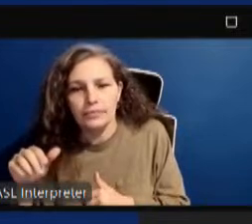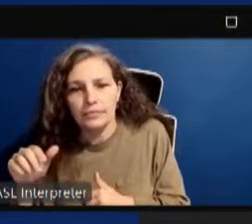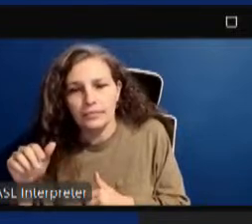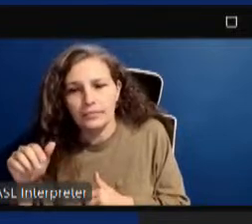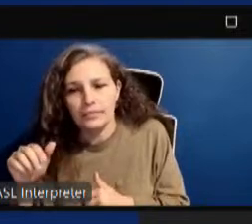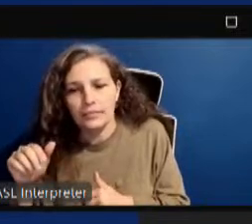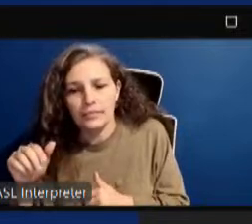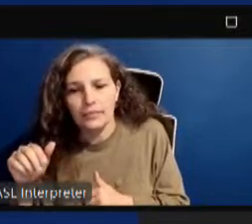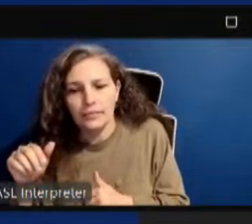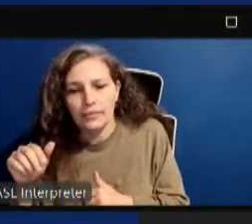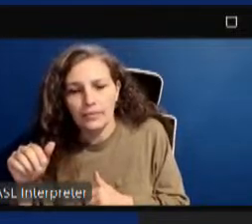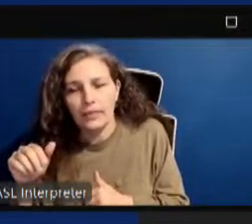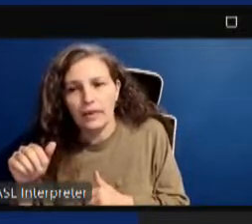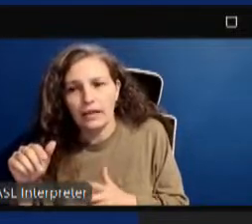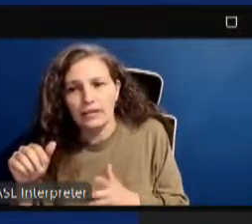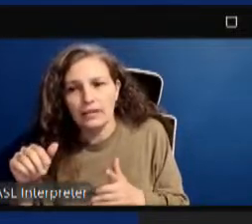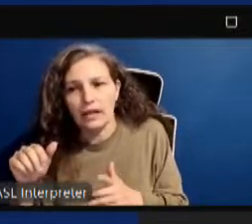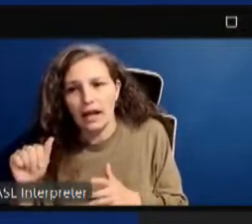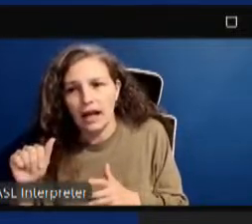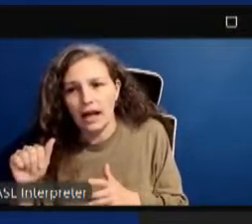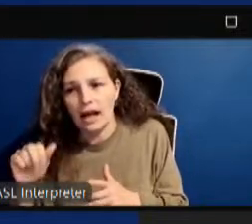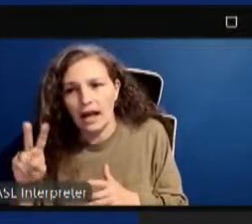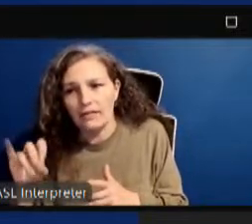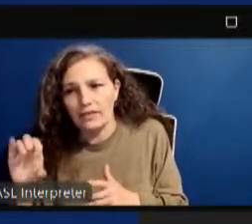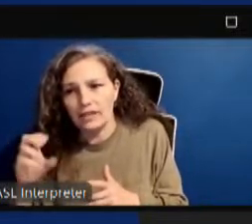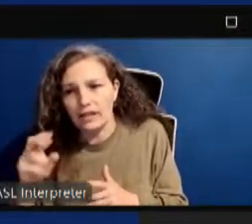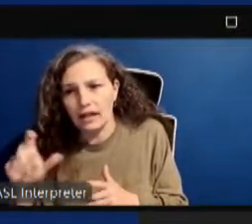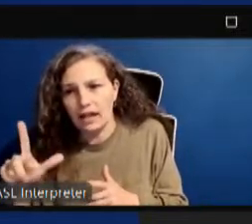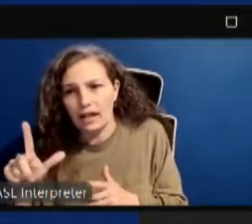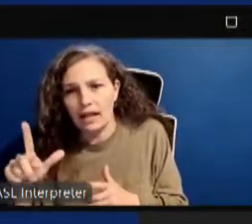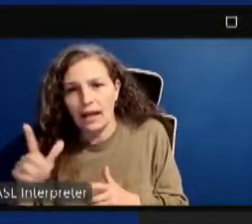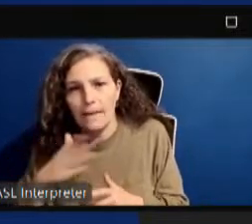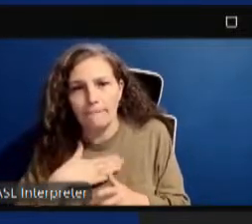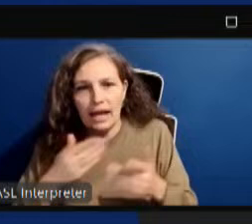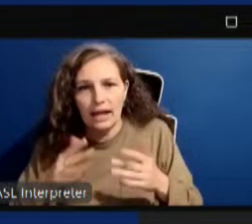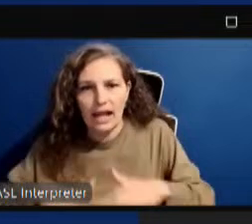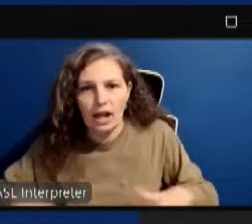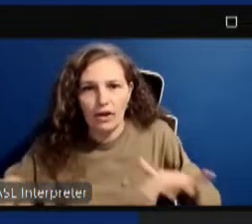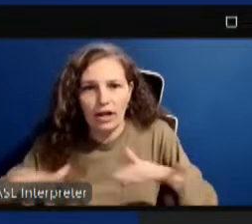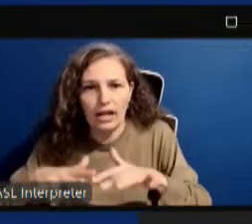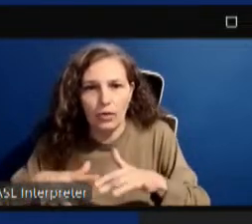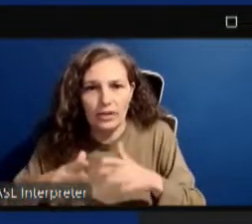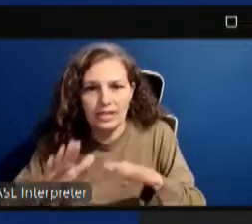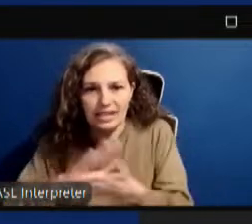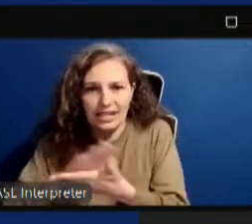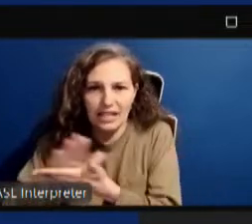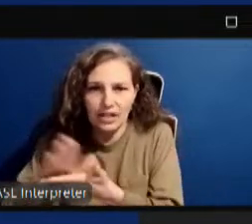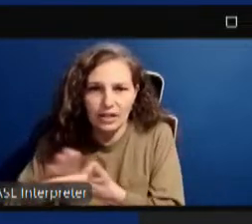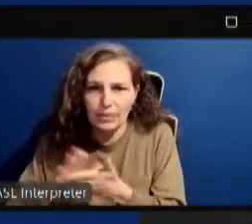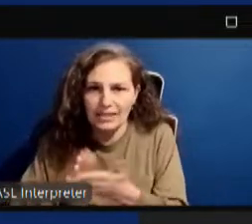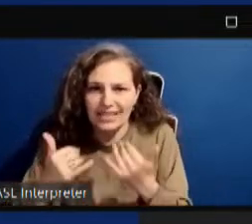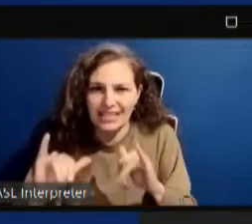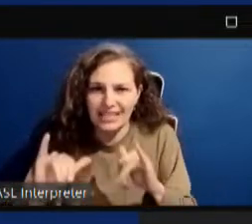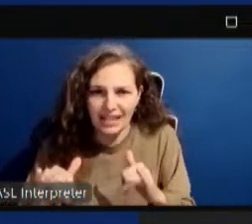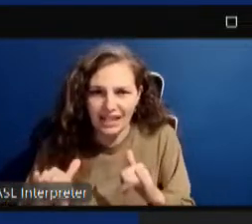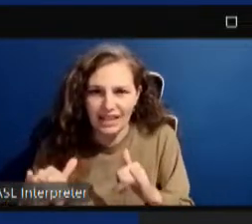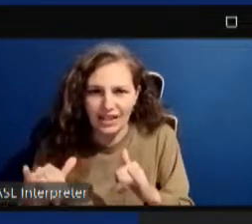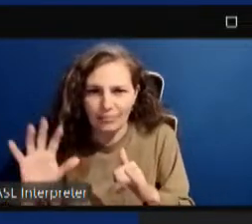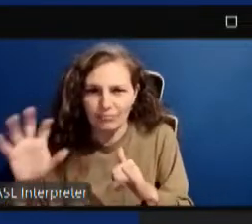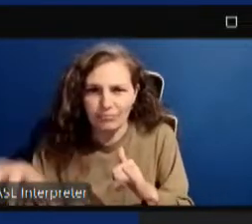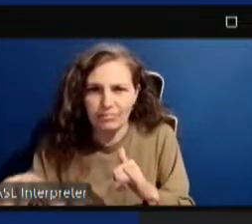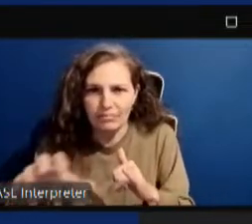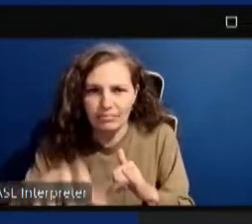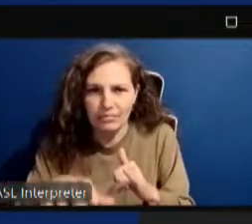but there are large trenches where support walls were. Are the lots going to be left smooth and build